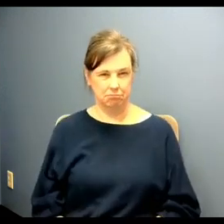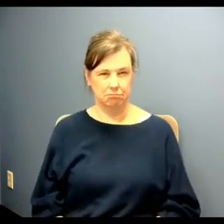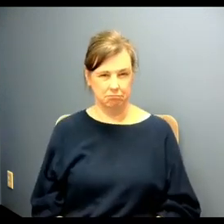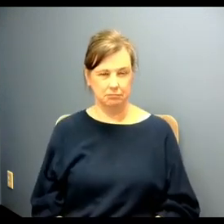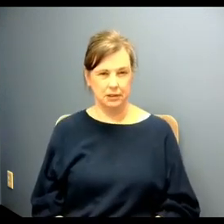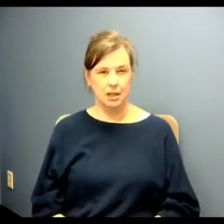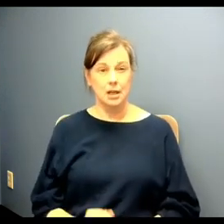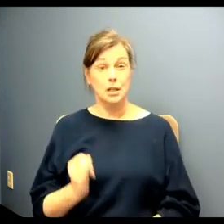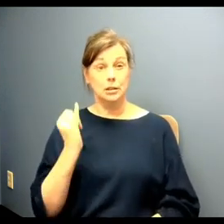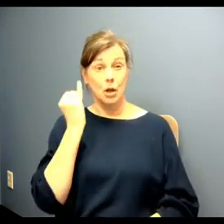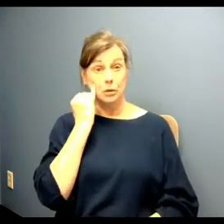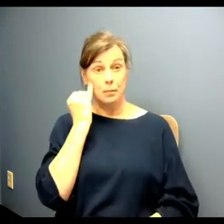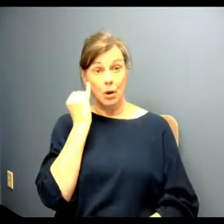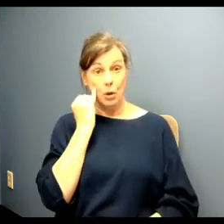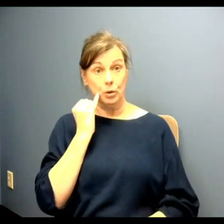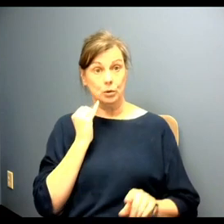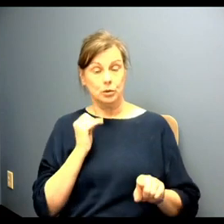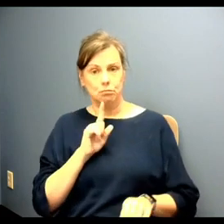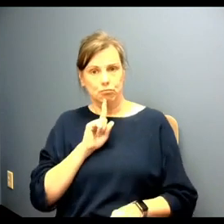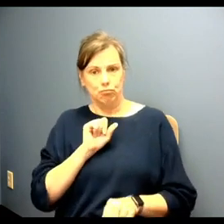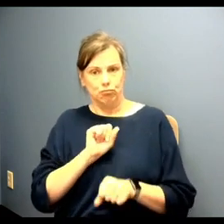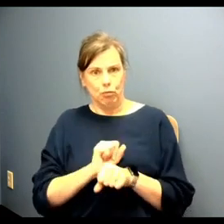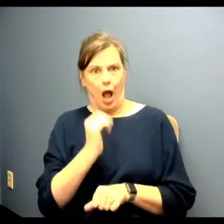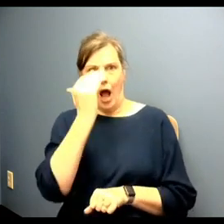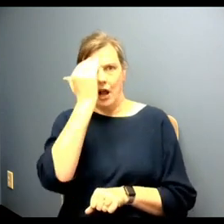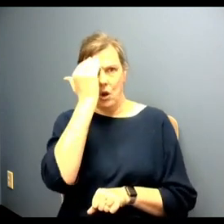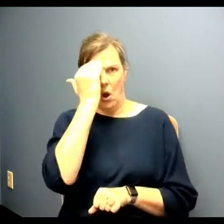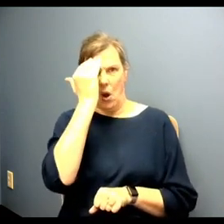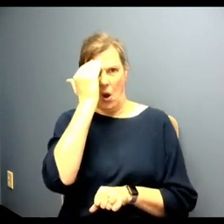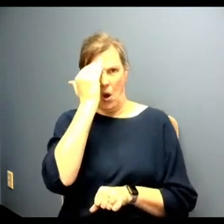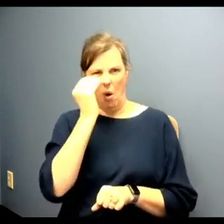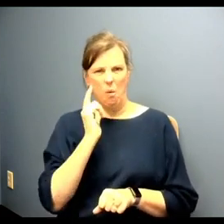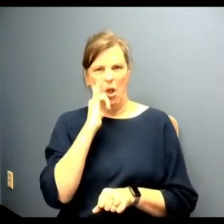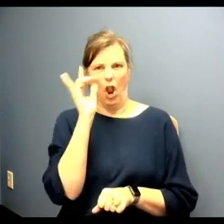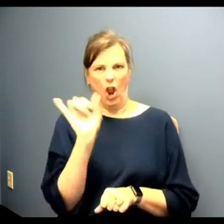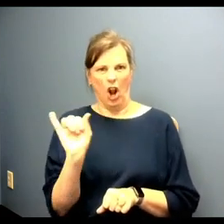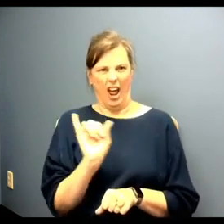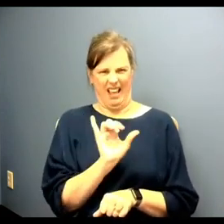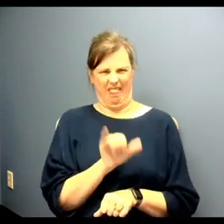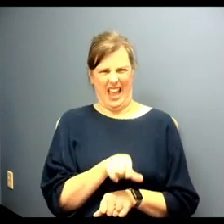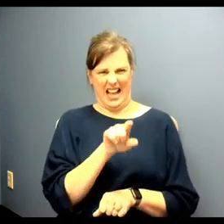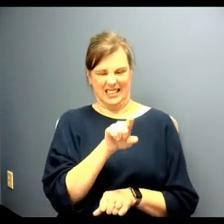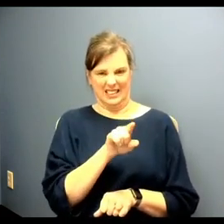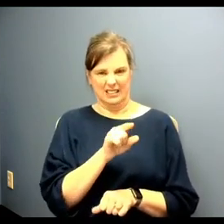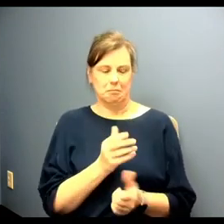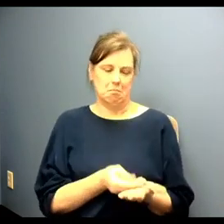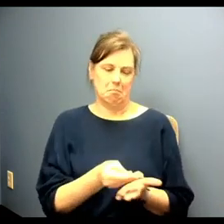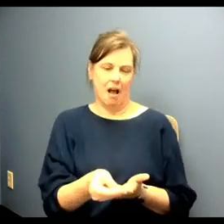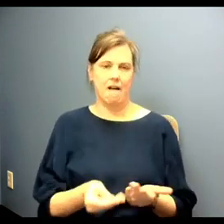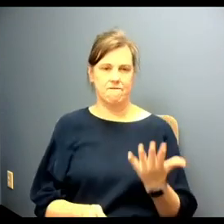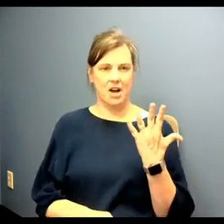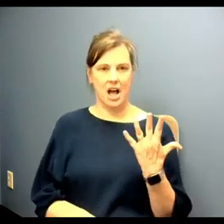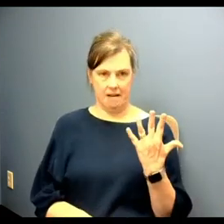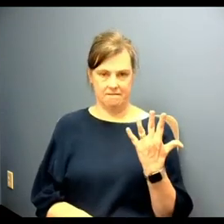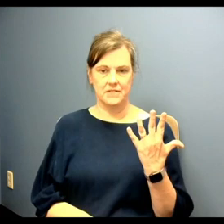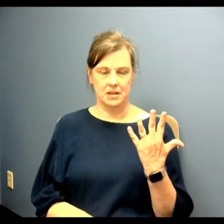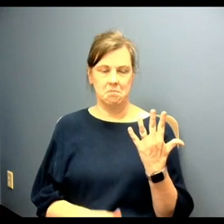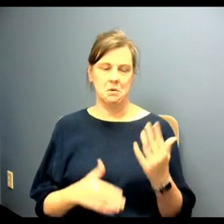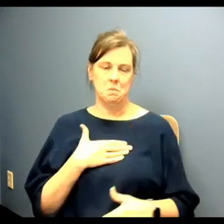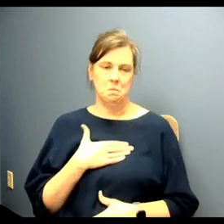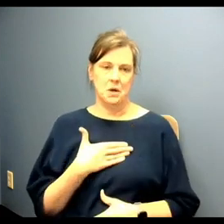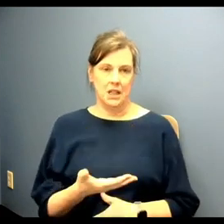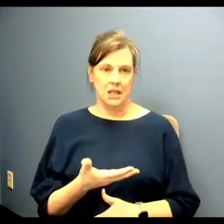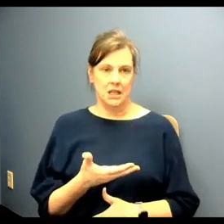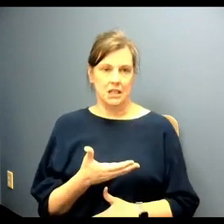So how many would we purchase if we had full information? Well, we would purchase 5 chia pets, and we'd only be willing to